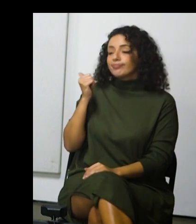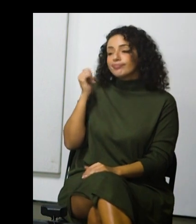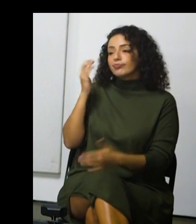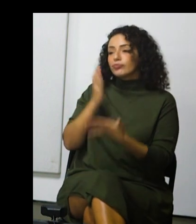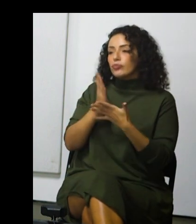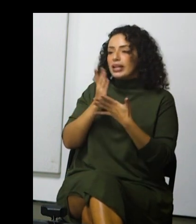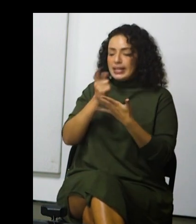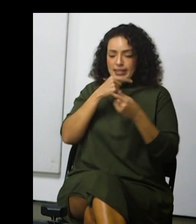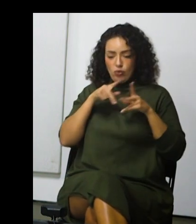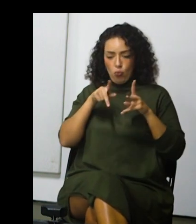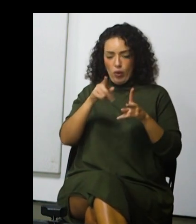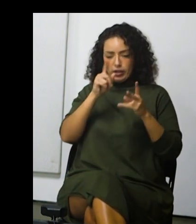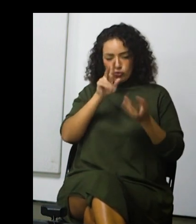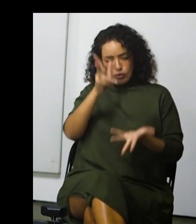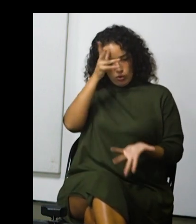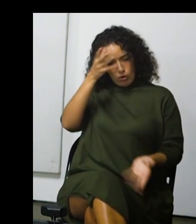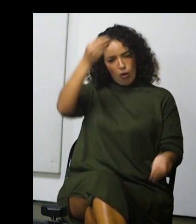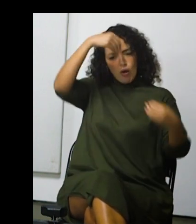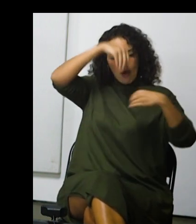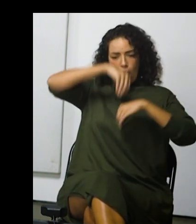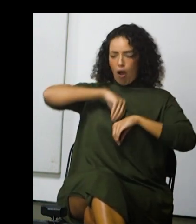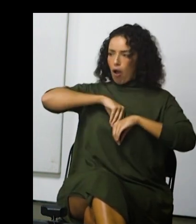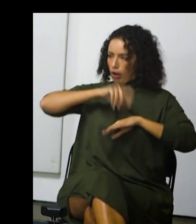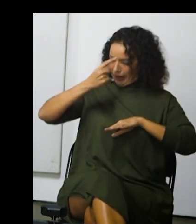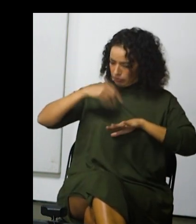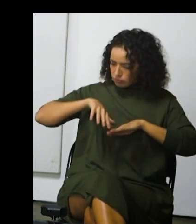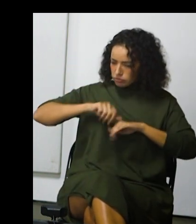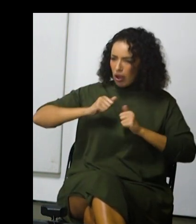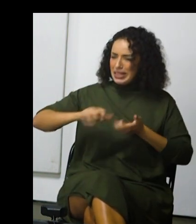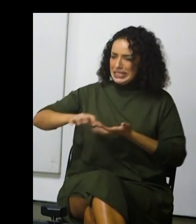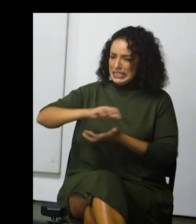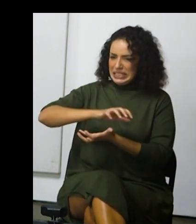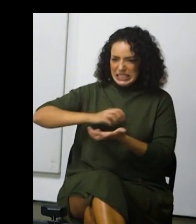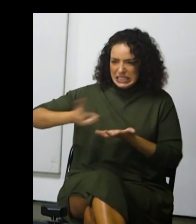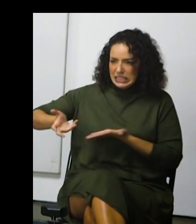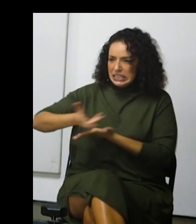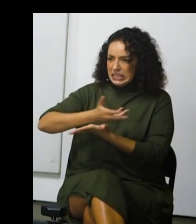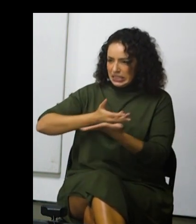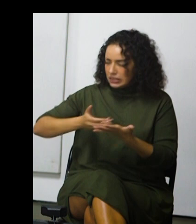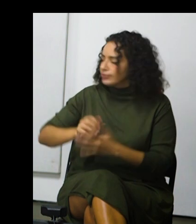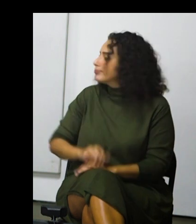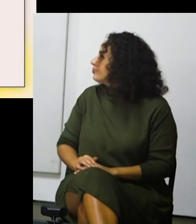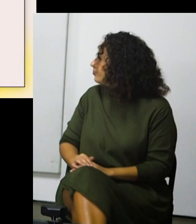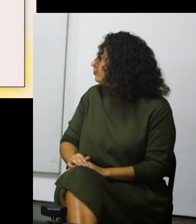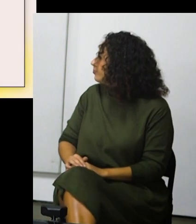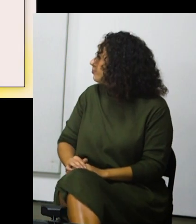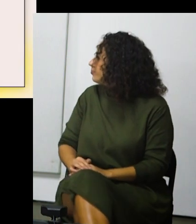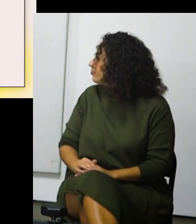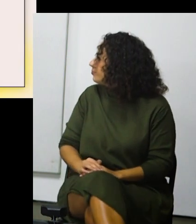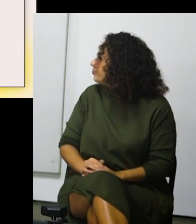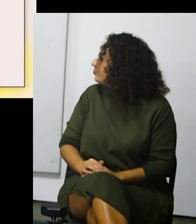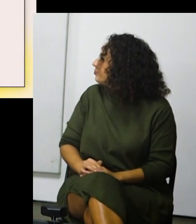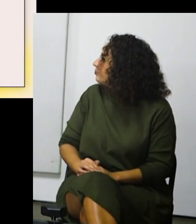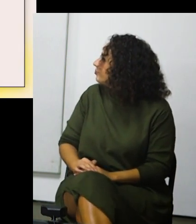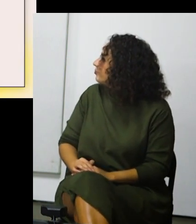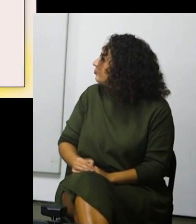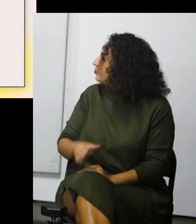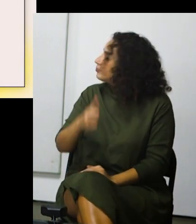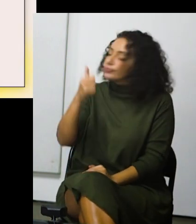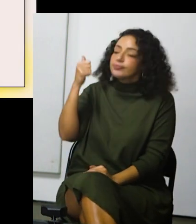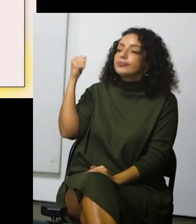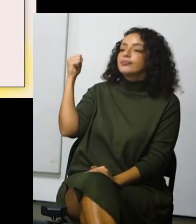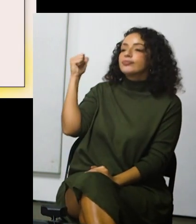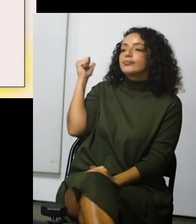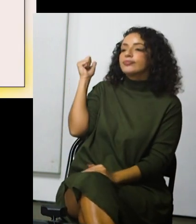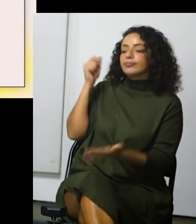and scalable way to work through these complex discussions. Next slide, please. And this just